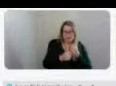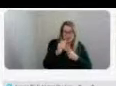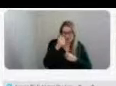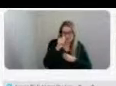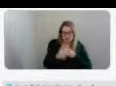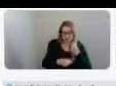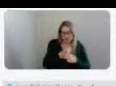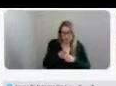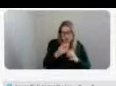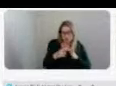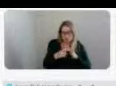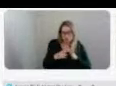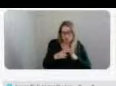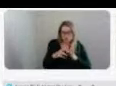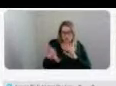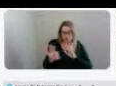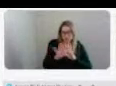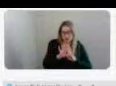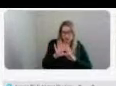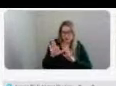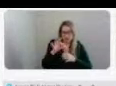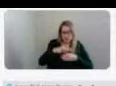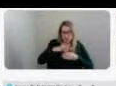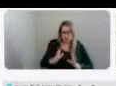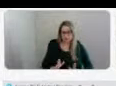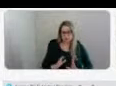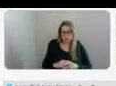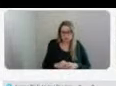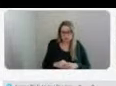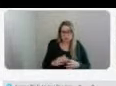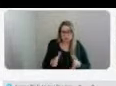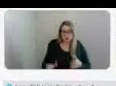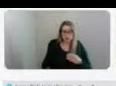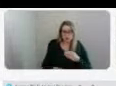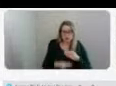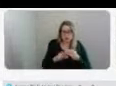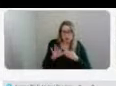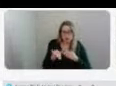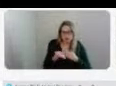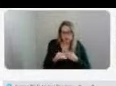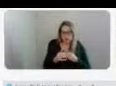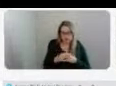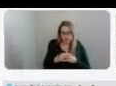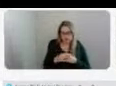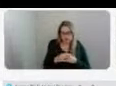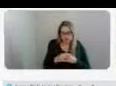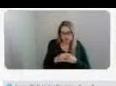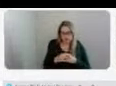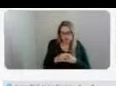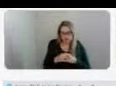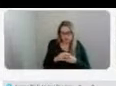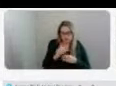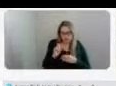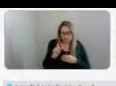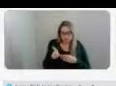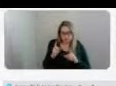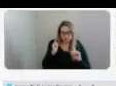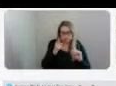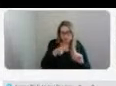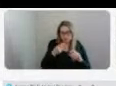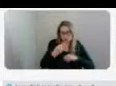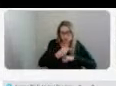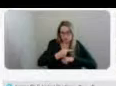representatives choose their constituents i would add that compromising consensus must be the order of the day and that